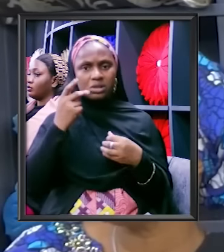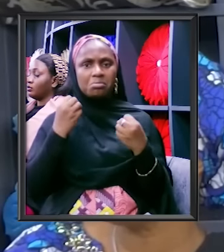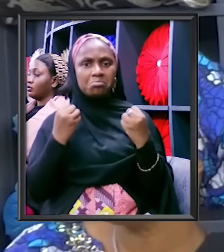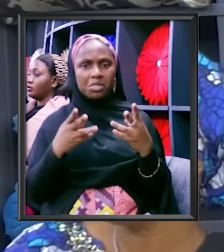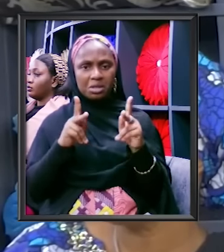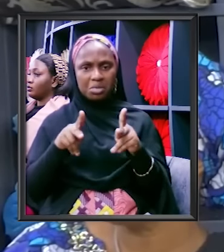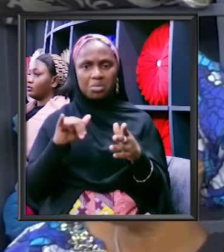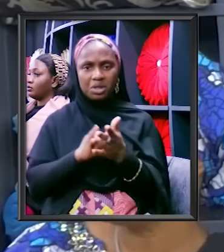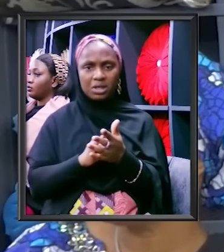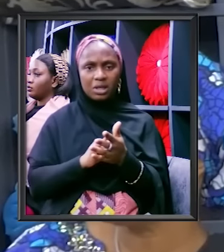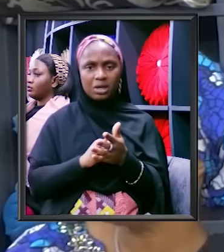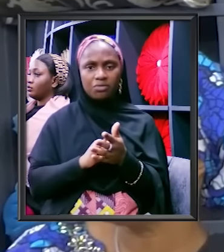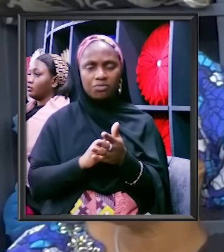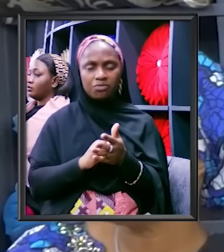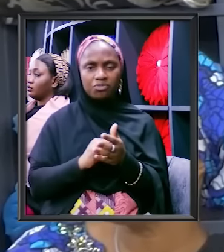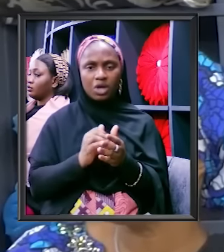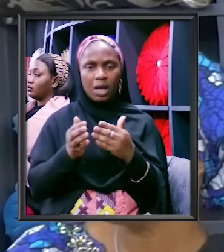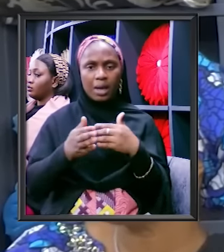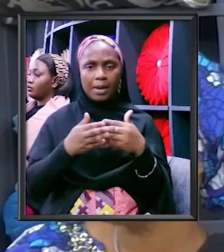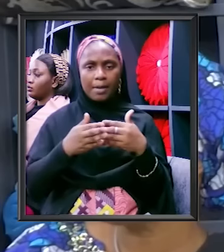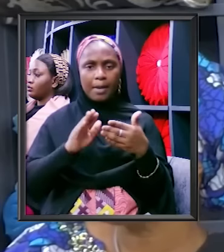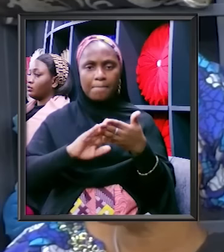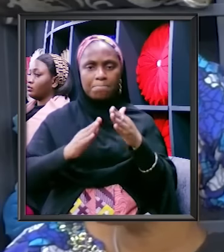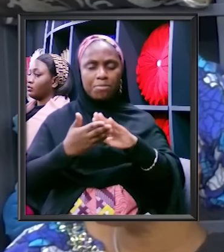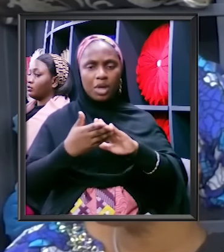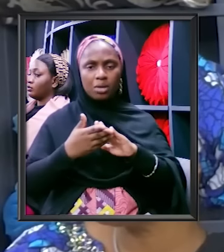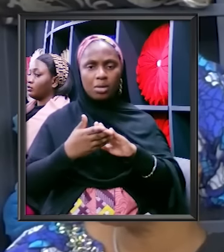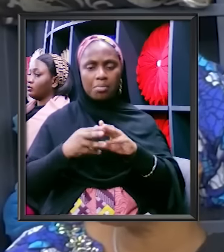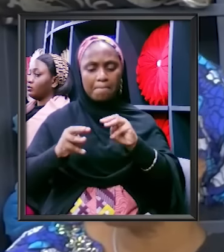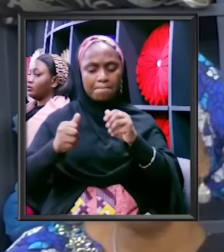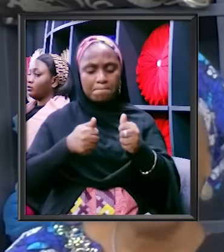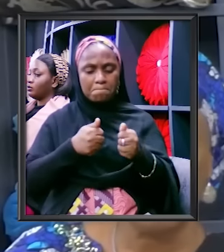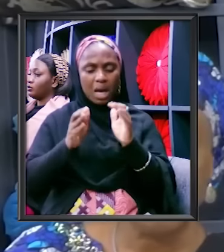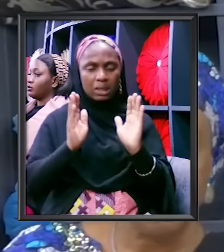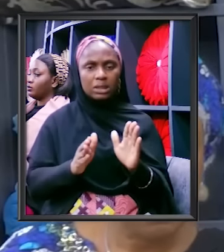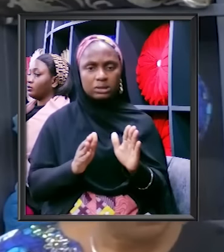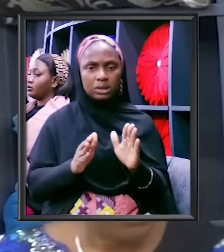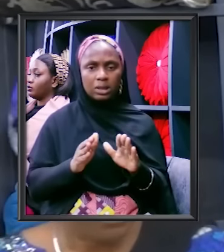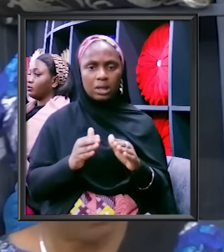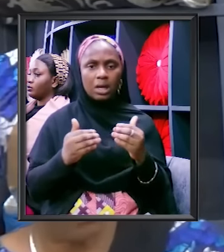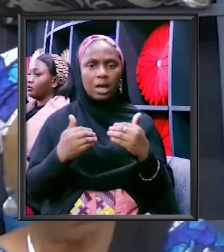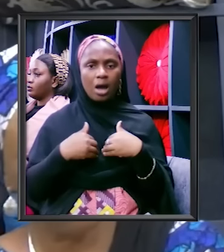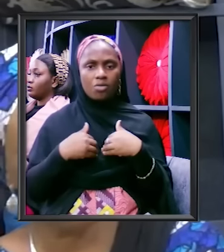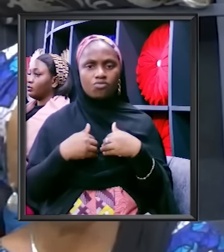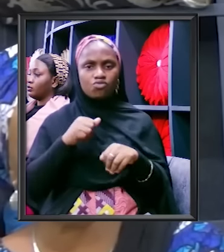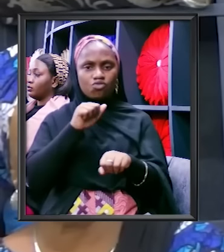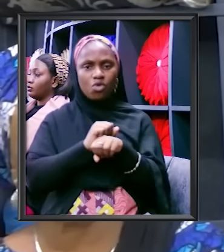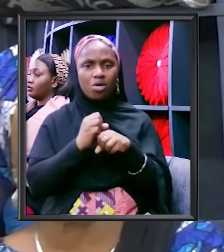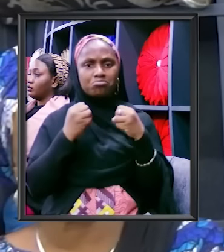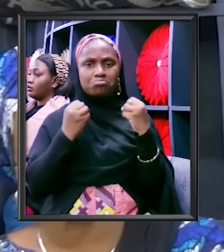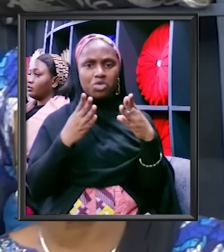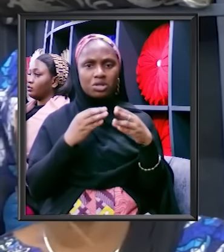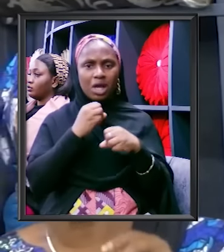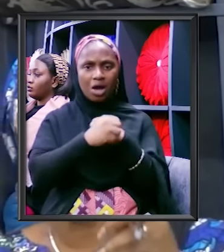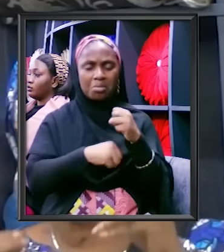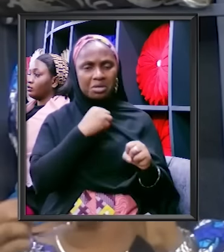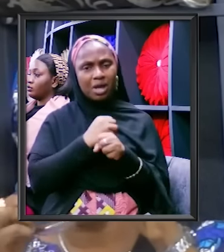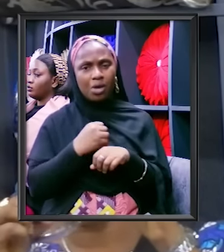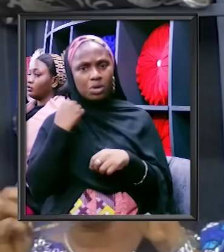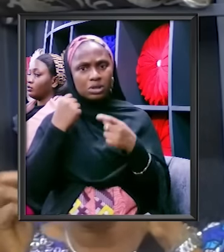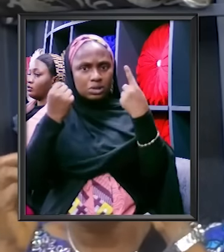know for this Nigeria. They don't work for more than how many years. I they surprised one day night they come call me say they don't sack